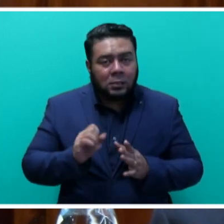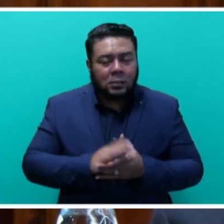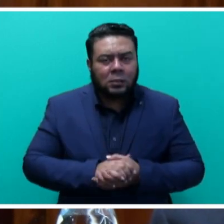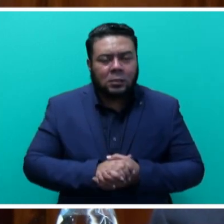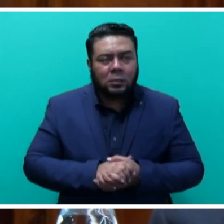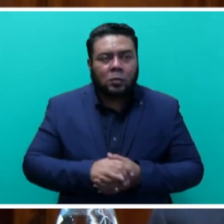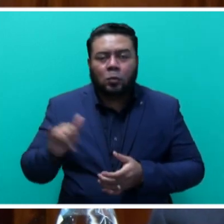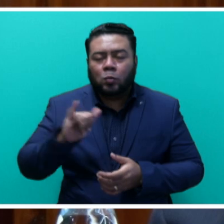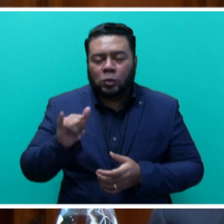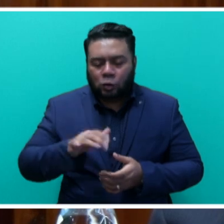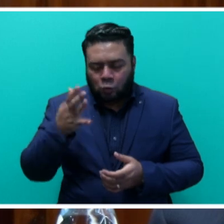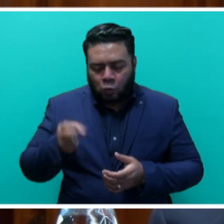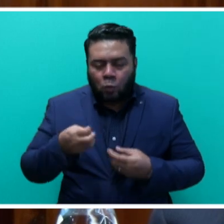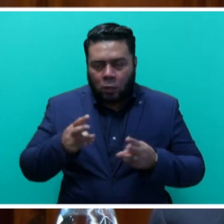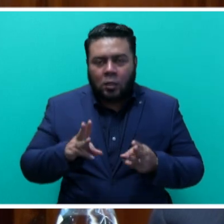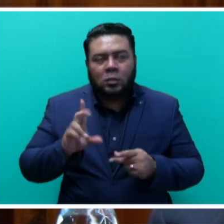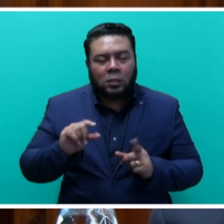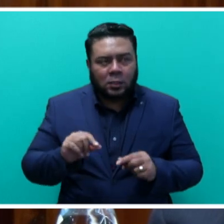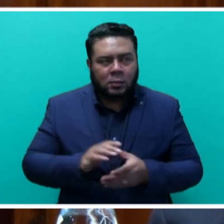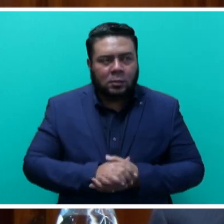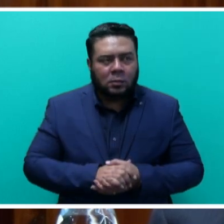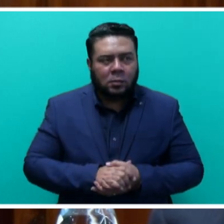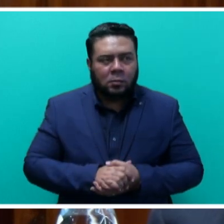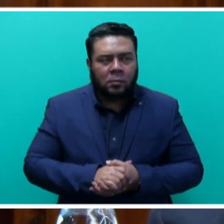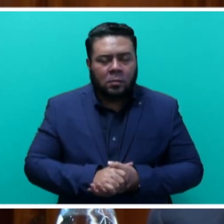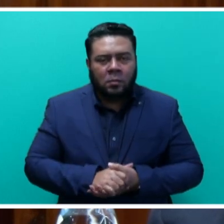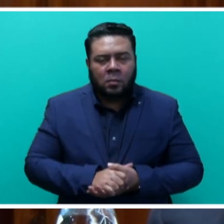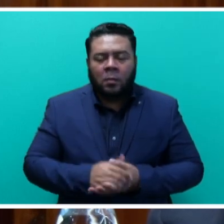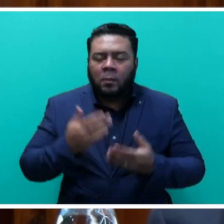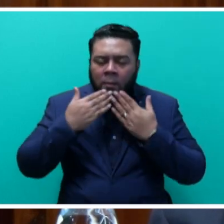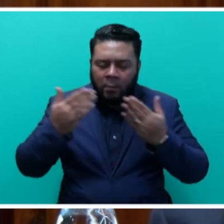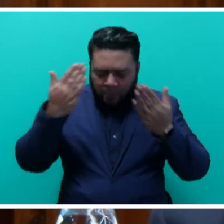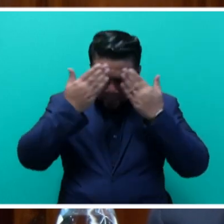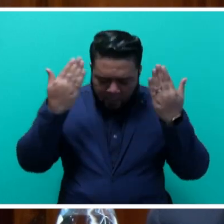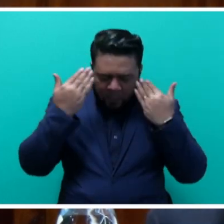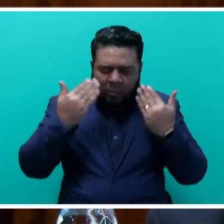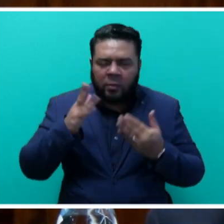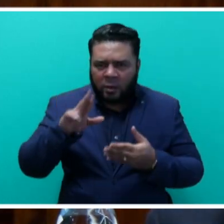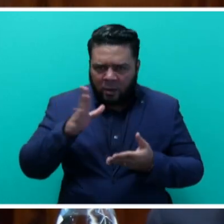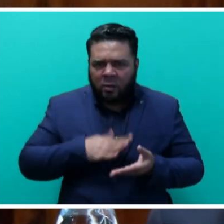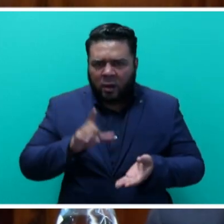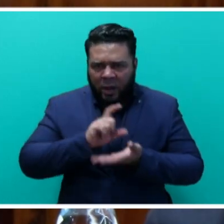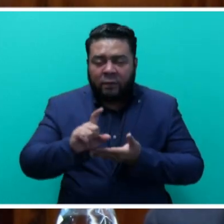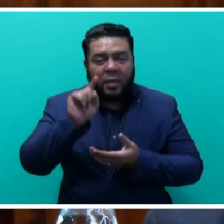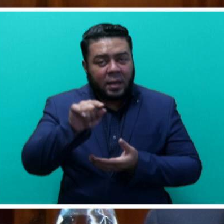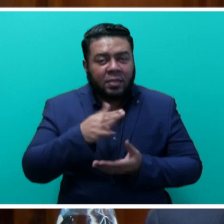with which it was handled. We were protesting that. Thank you, Honorable Speaker. I just thought we'll clarify that. Thank